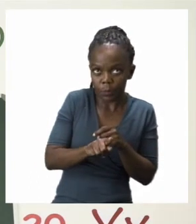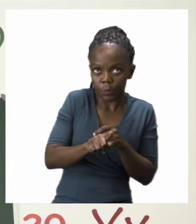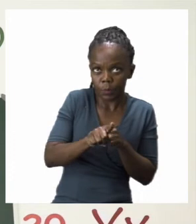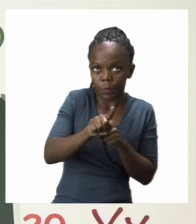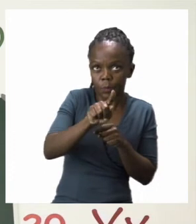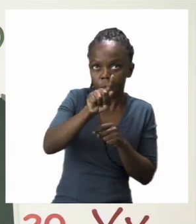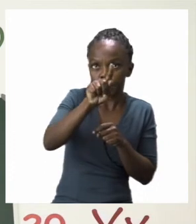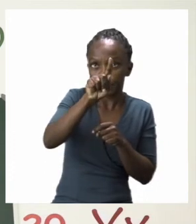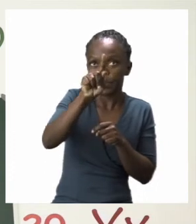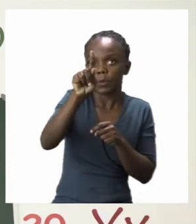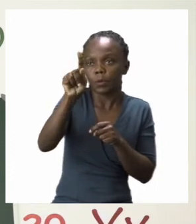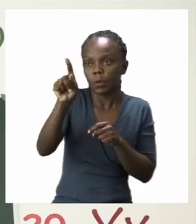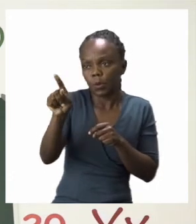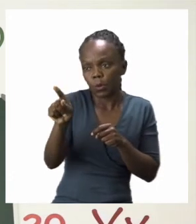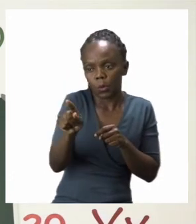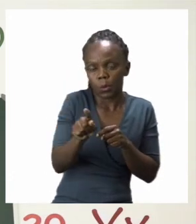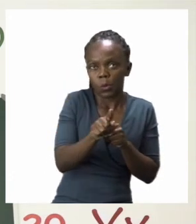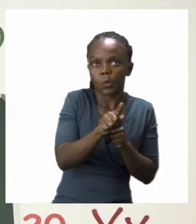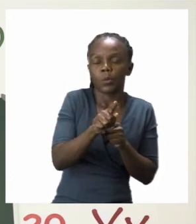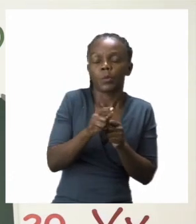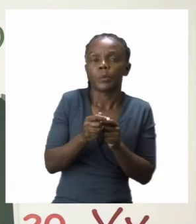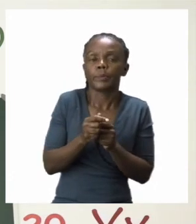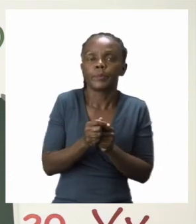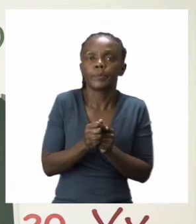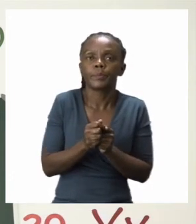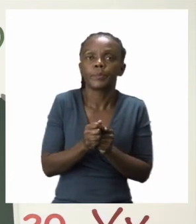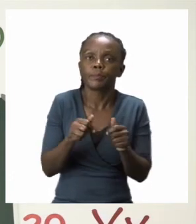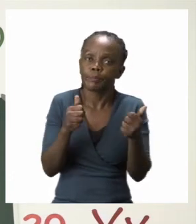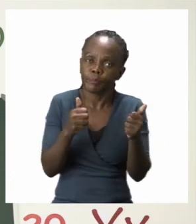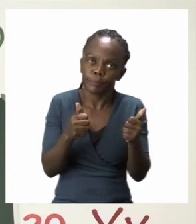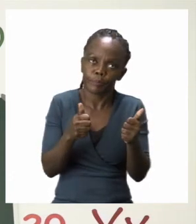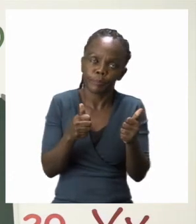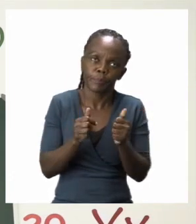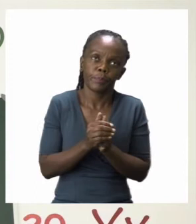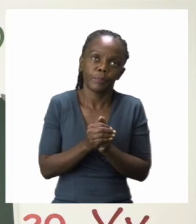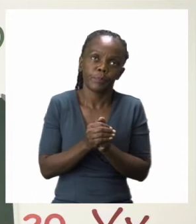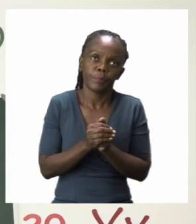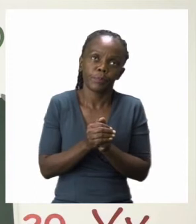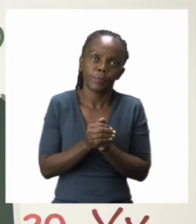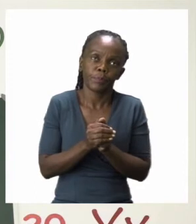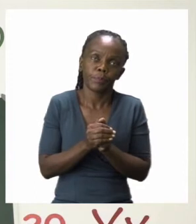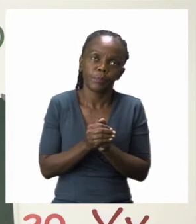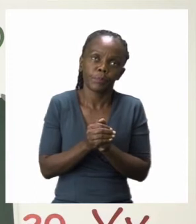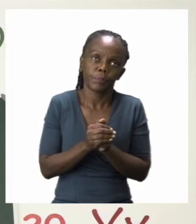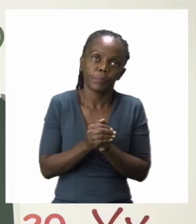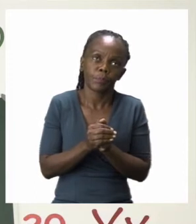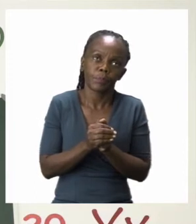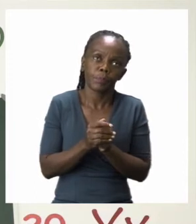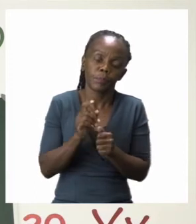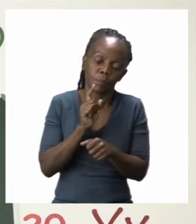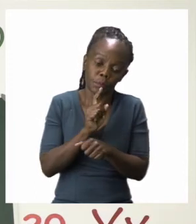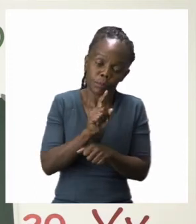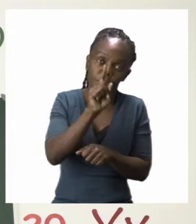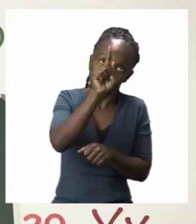go round. Very good. So there are two motions that we're doing. The first one